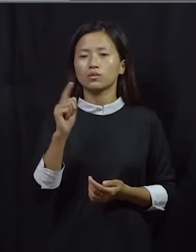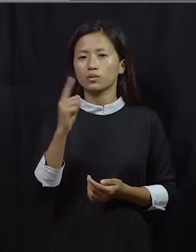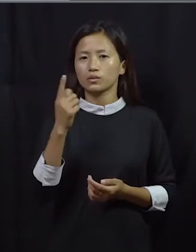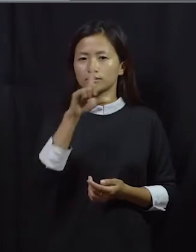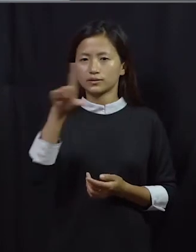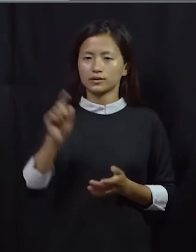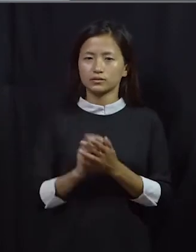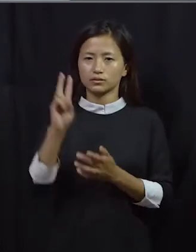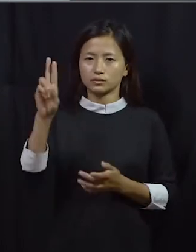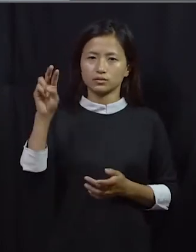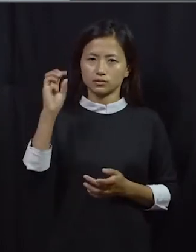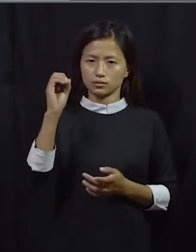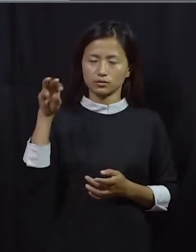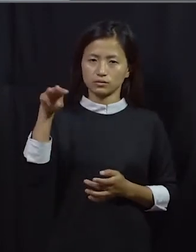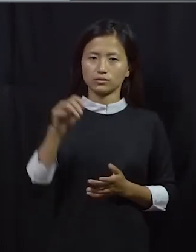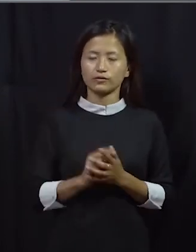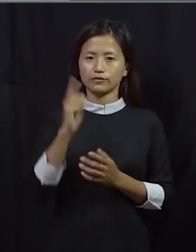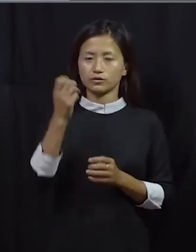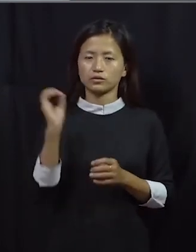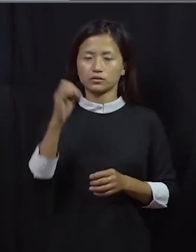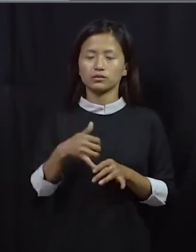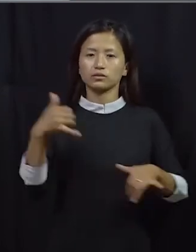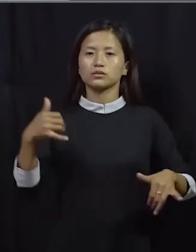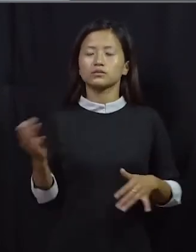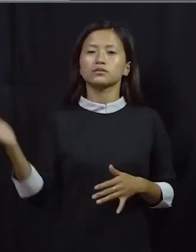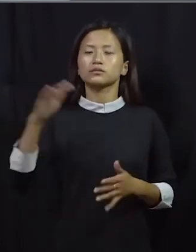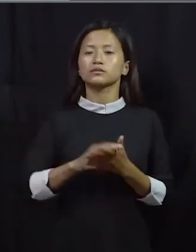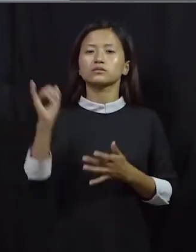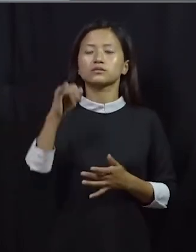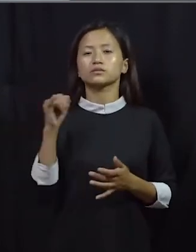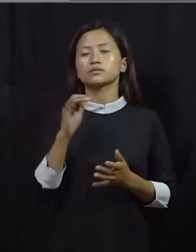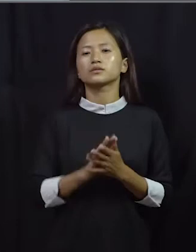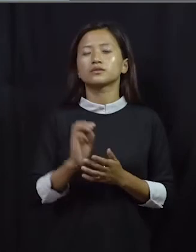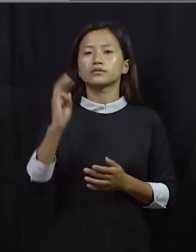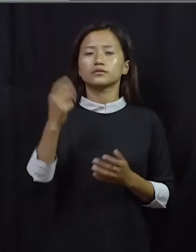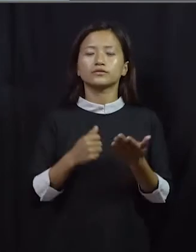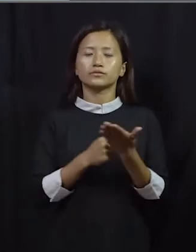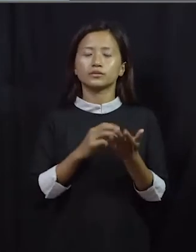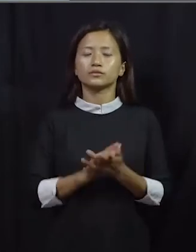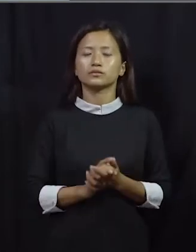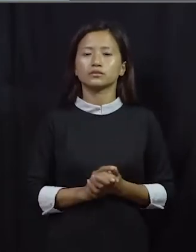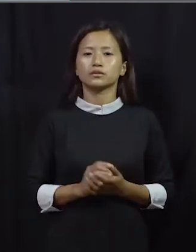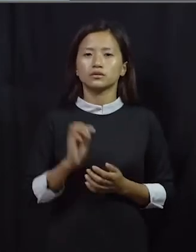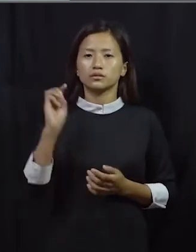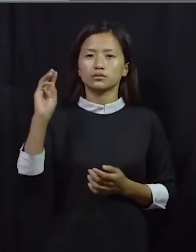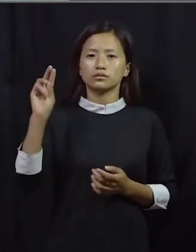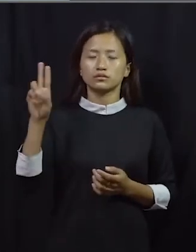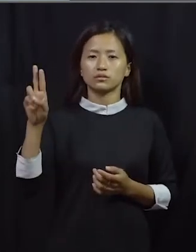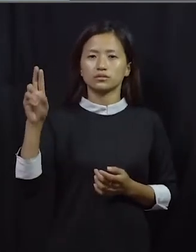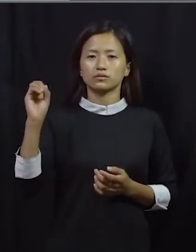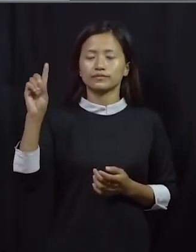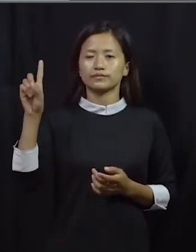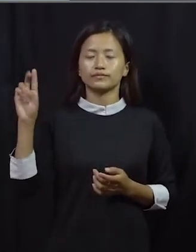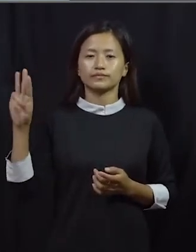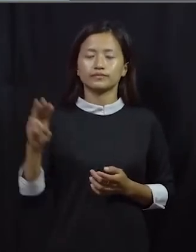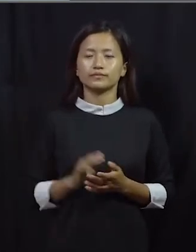1,20,000 in on 1st October, it comes to 6 months till 31st March 2014. So the